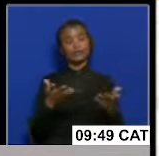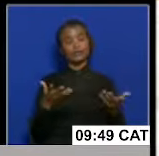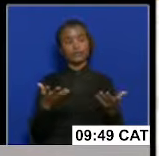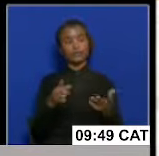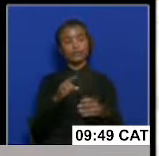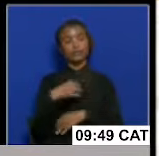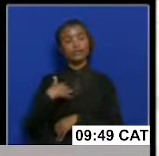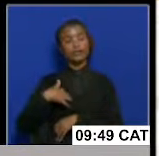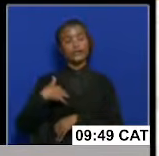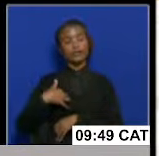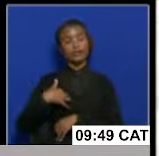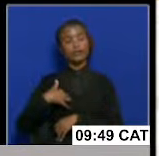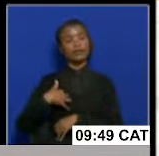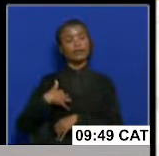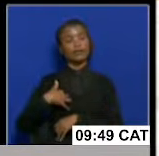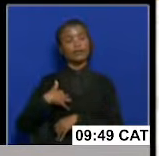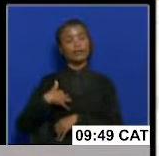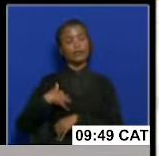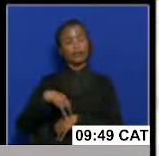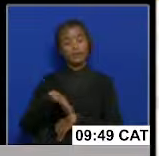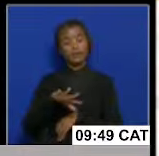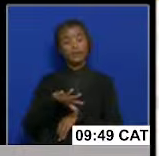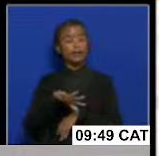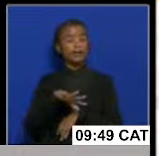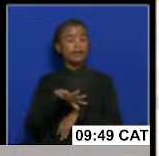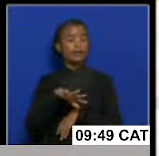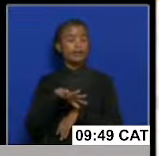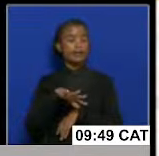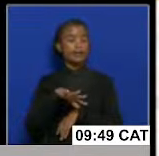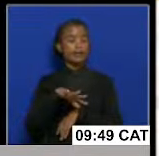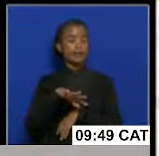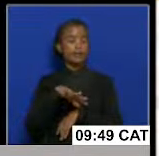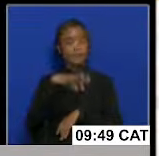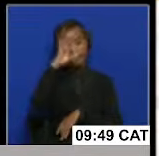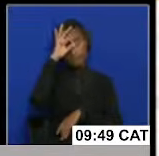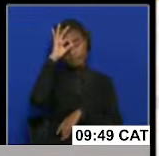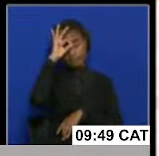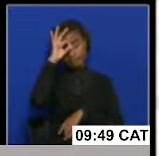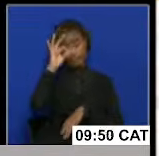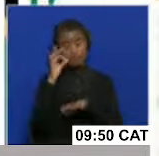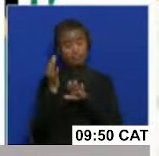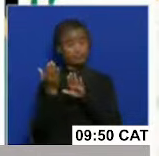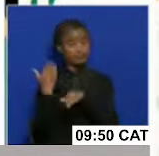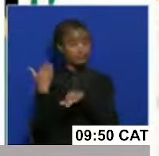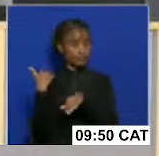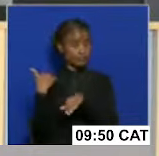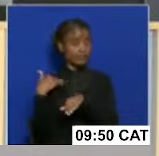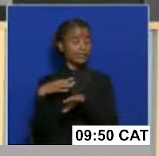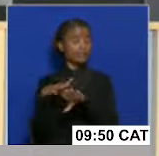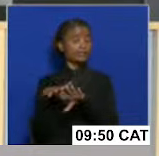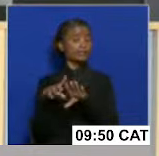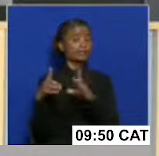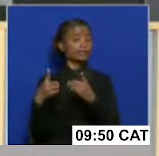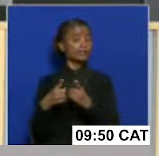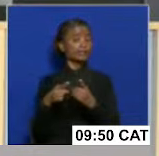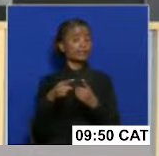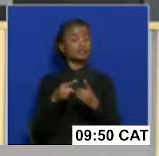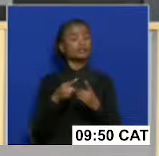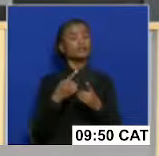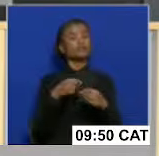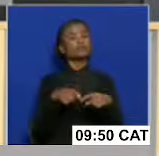Police Department, he was suspended for reasons unknown to me at that